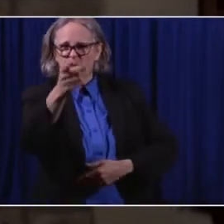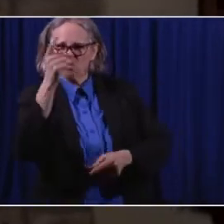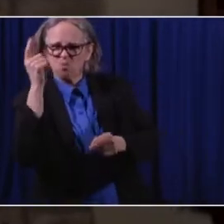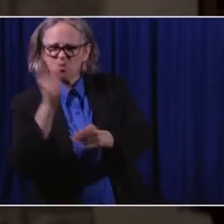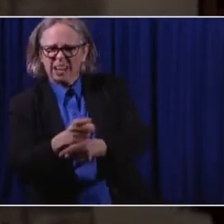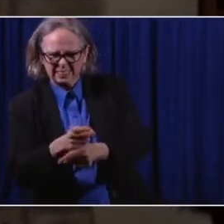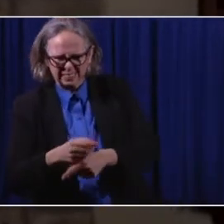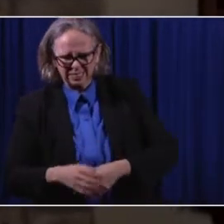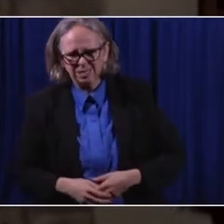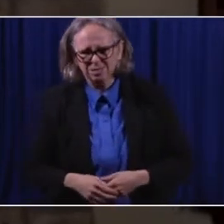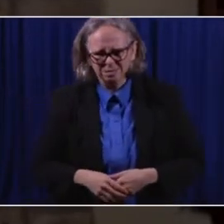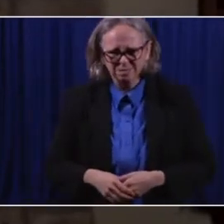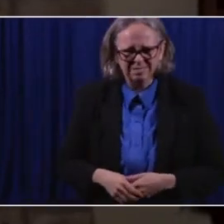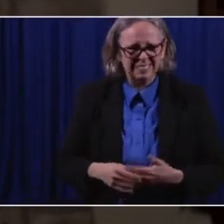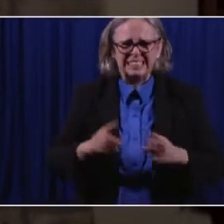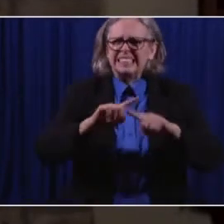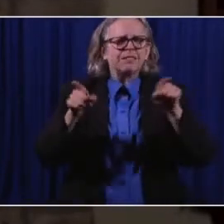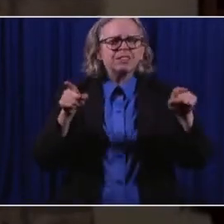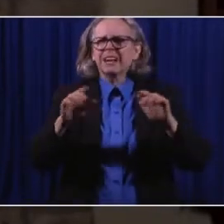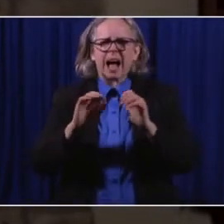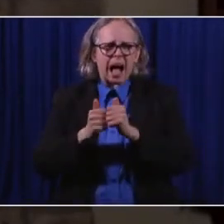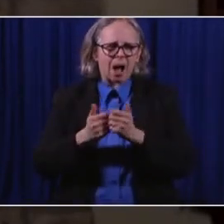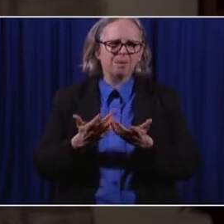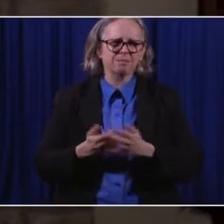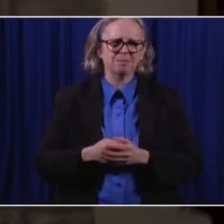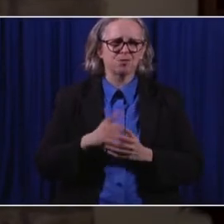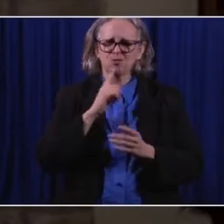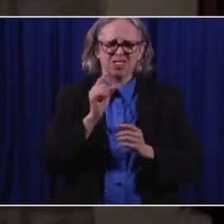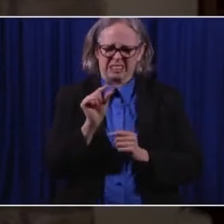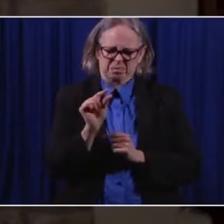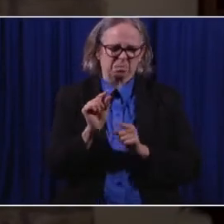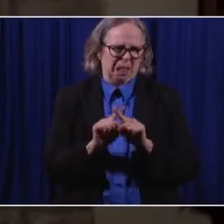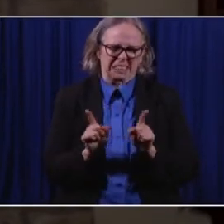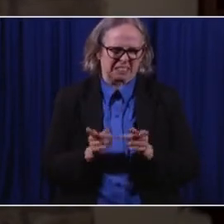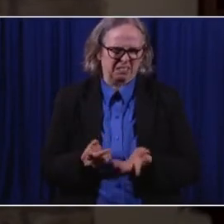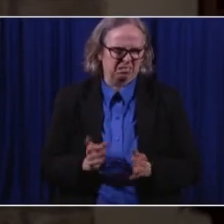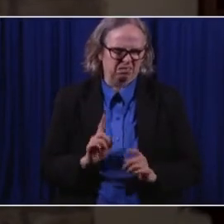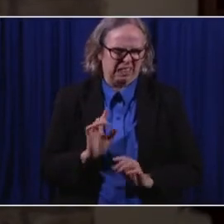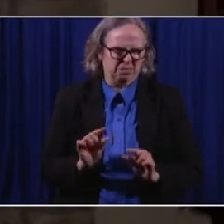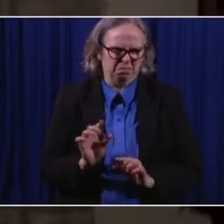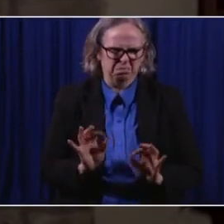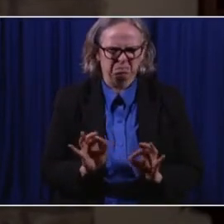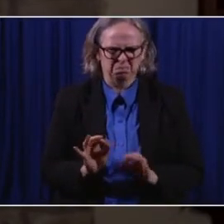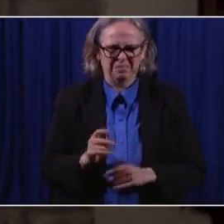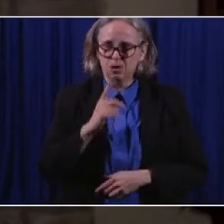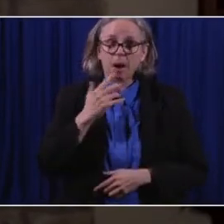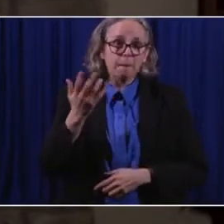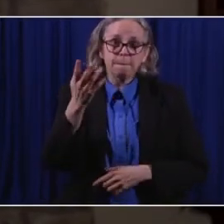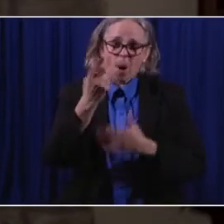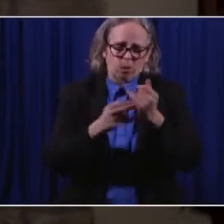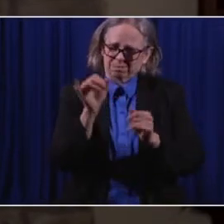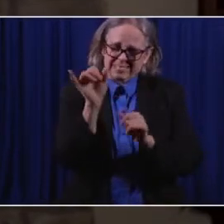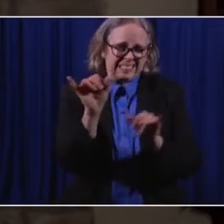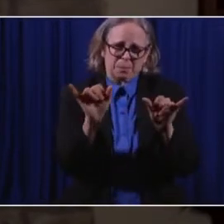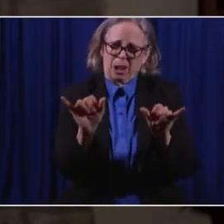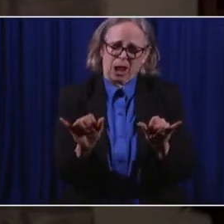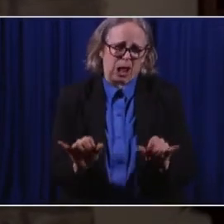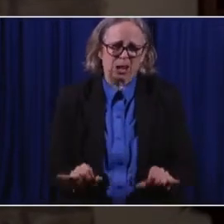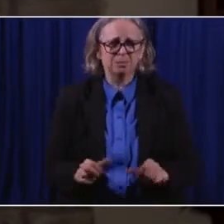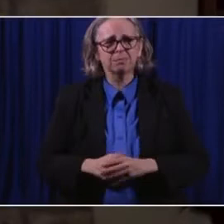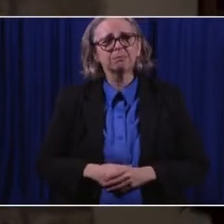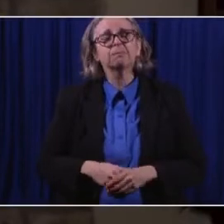The differences are relatively minor. These are very, very similar vaccines. Both are manufactured